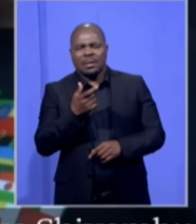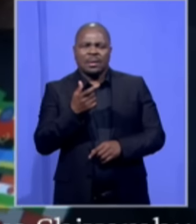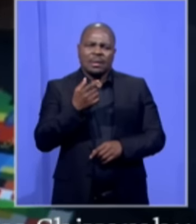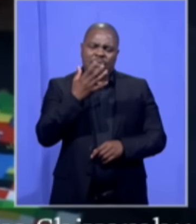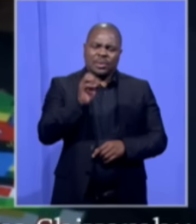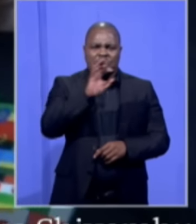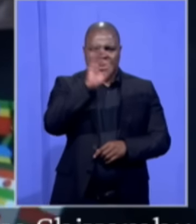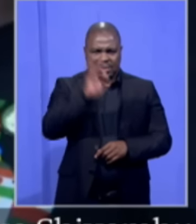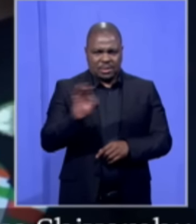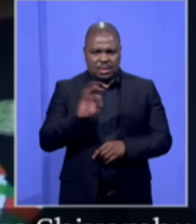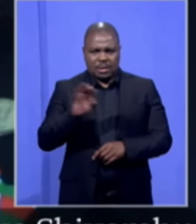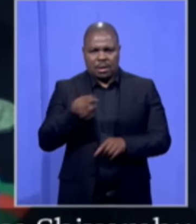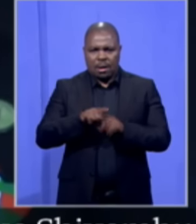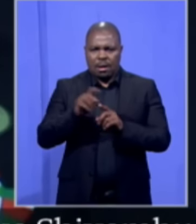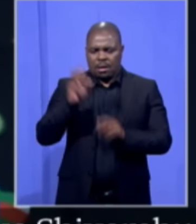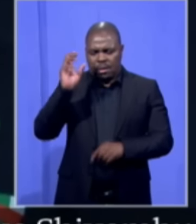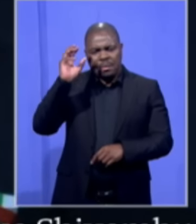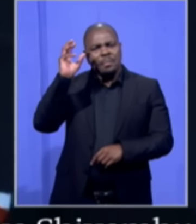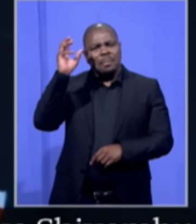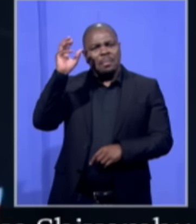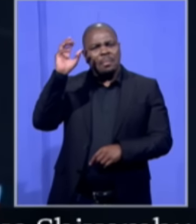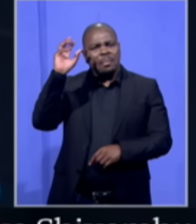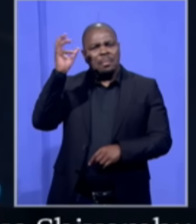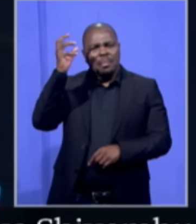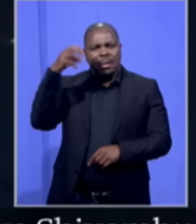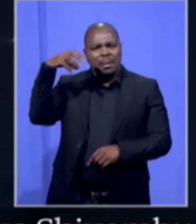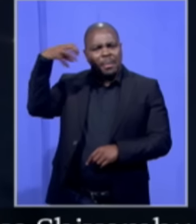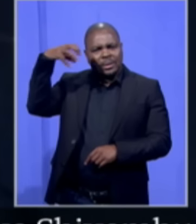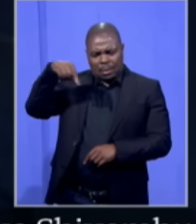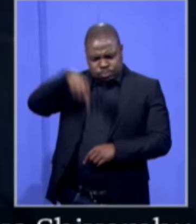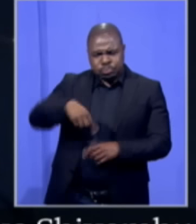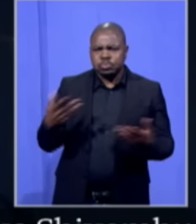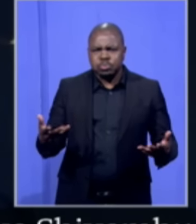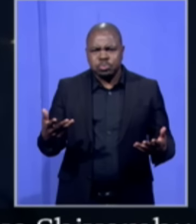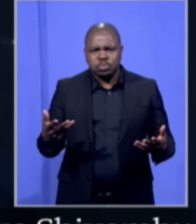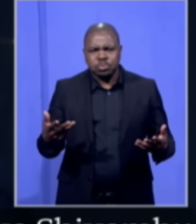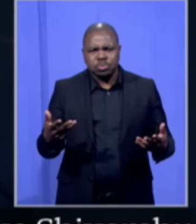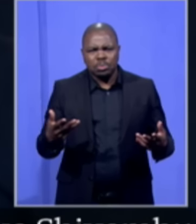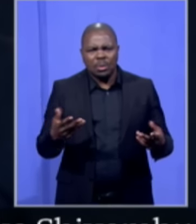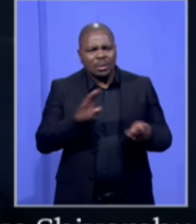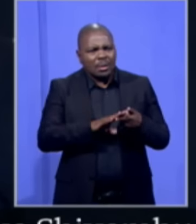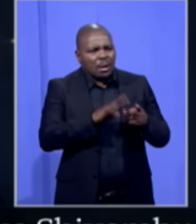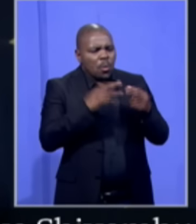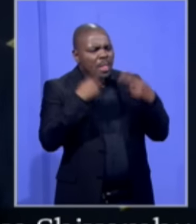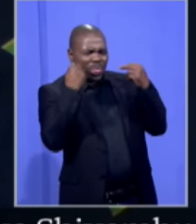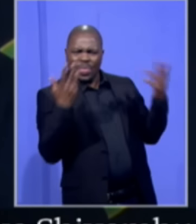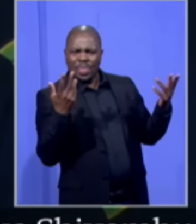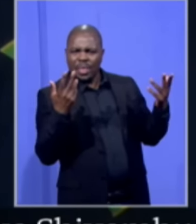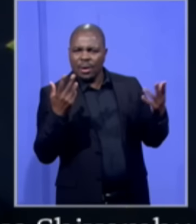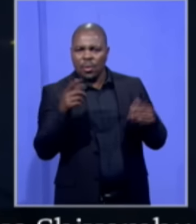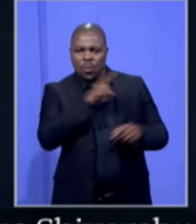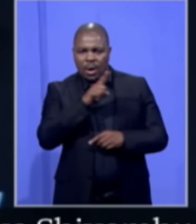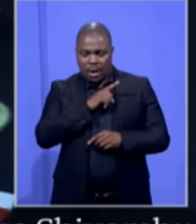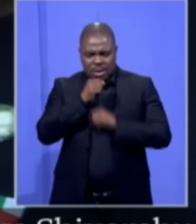50% of the platinum group metals? How can South Africa be tiny when for many years has been